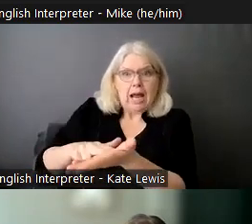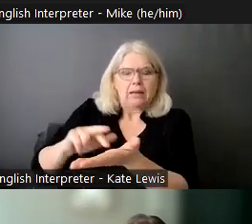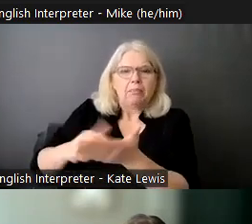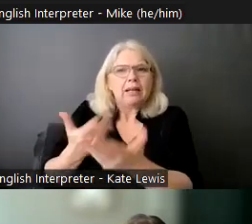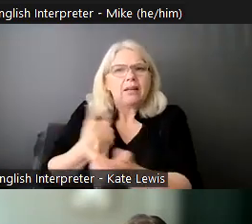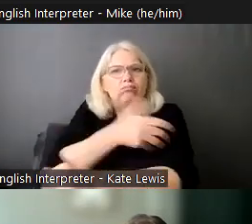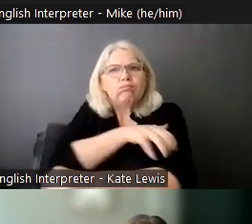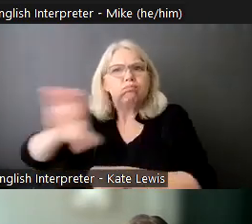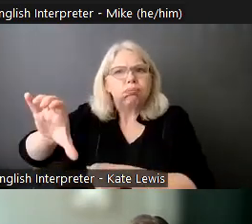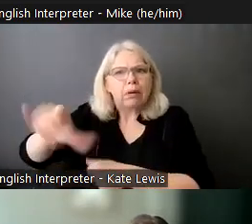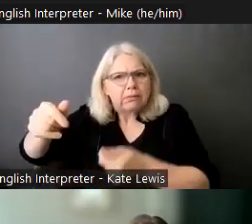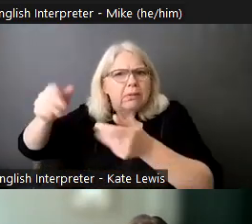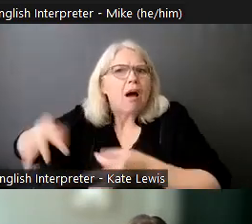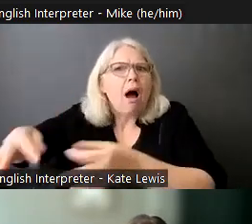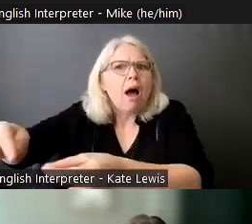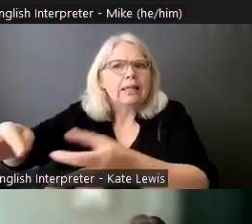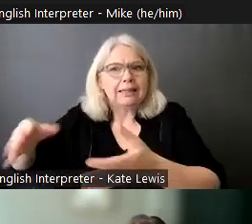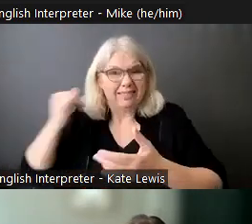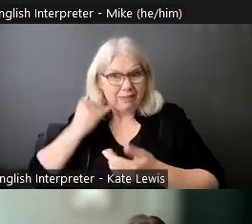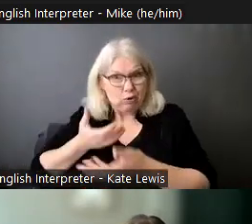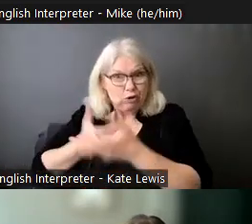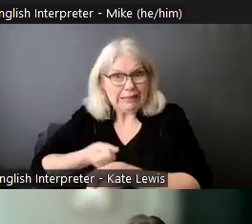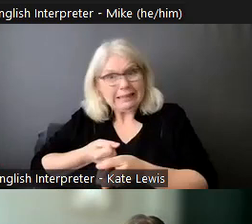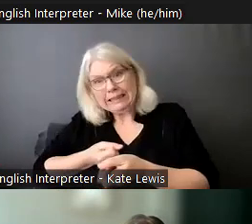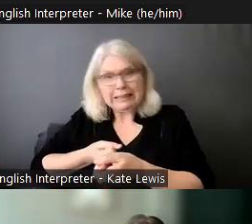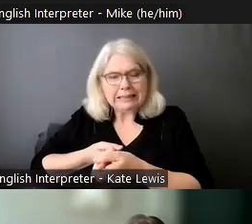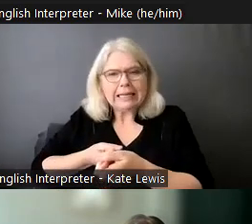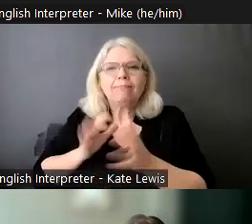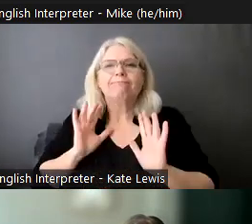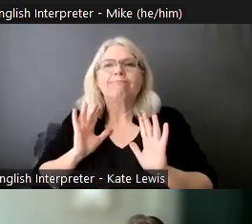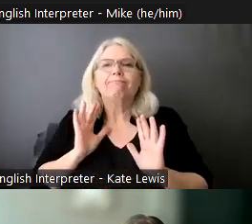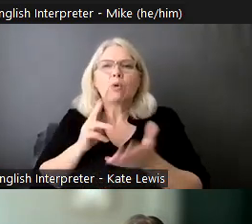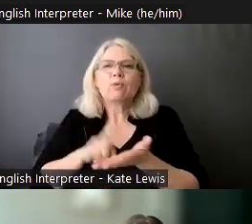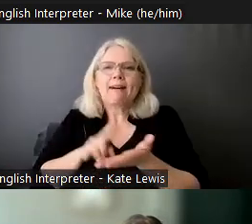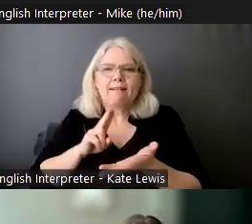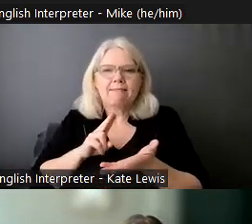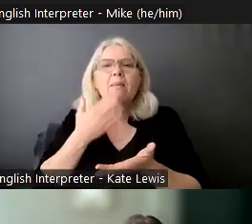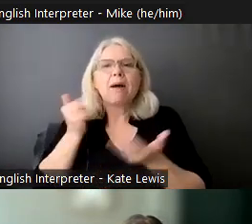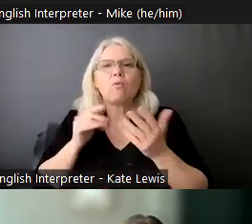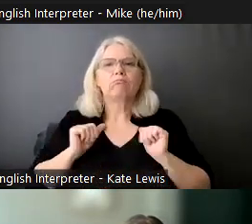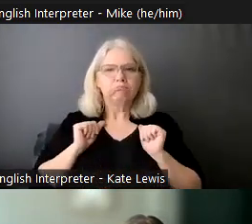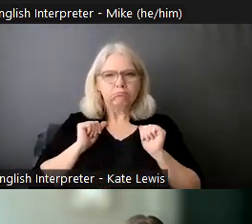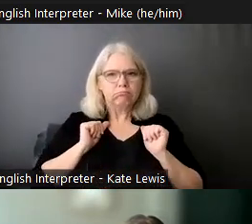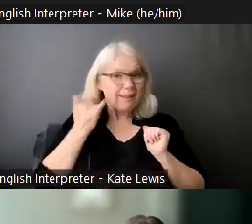family, then in that case, it would be the PGT that steps in and makes decisions for you.